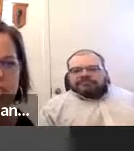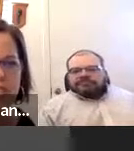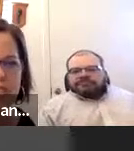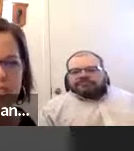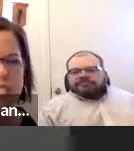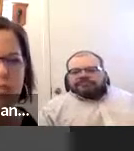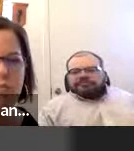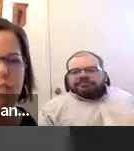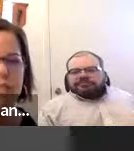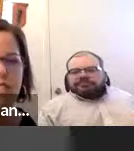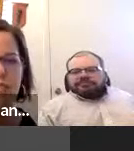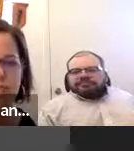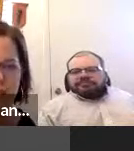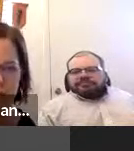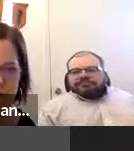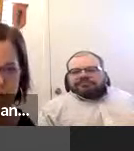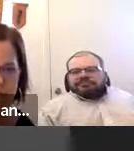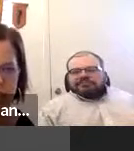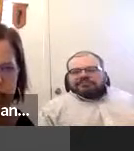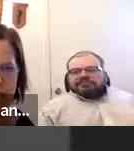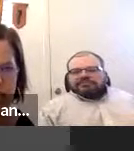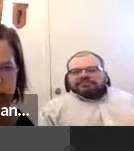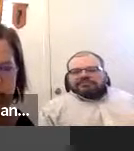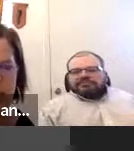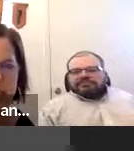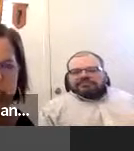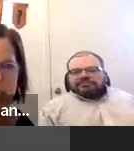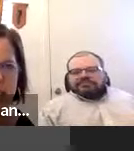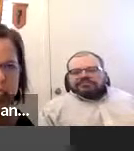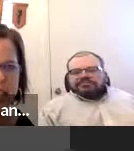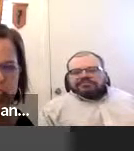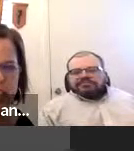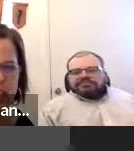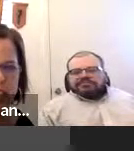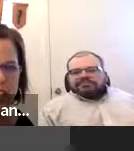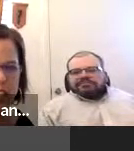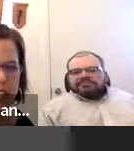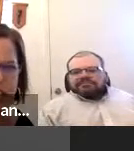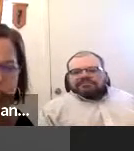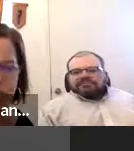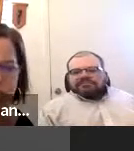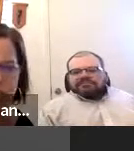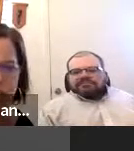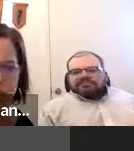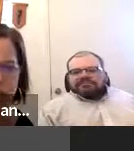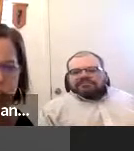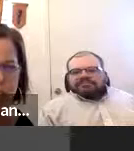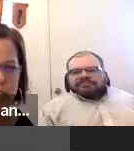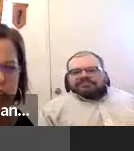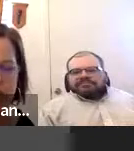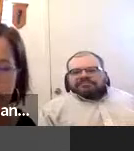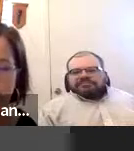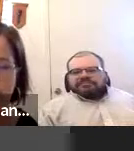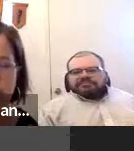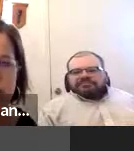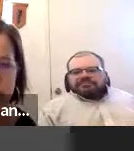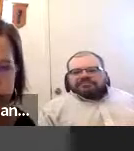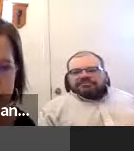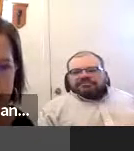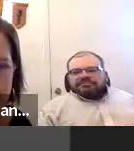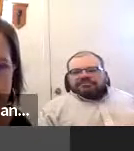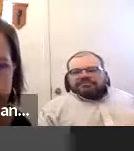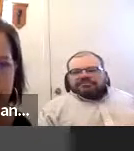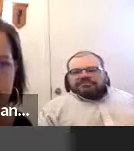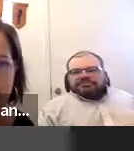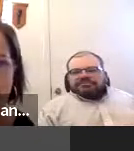also barriers for disabled parents to adopt children domestically and internationally. So those barriers included violations